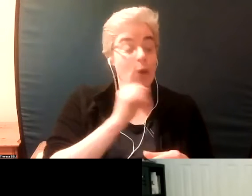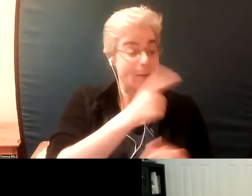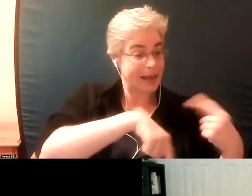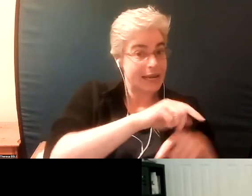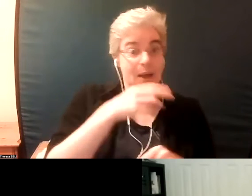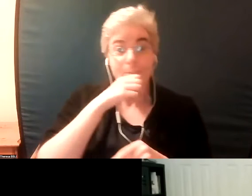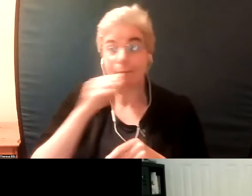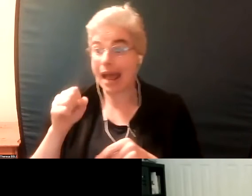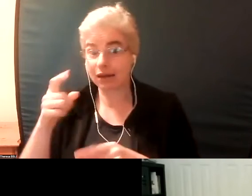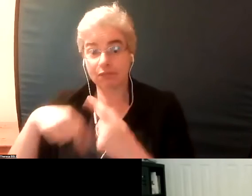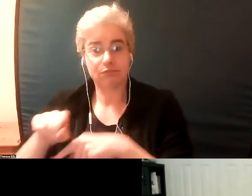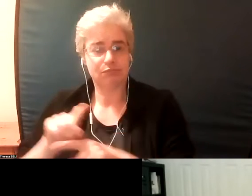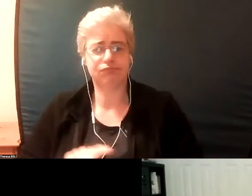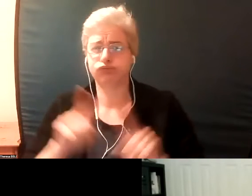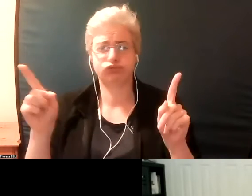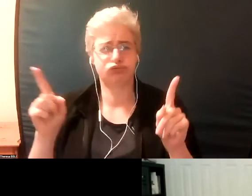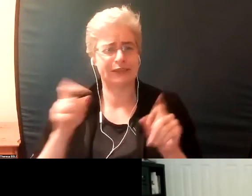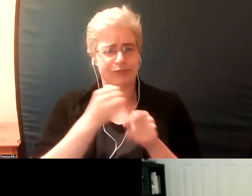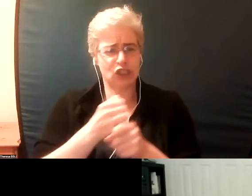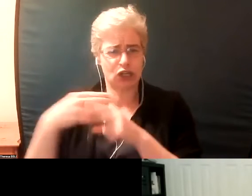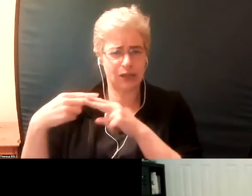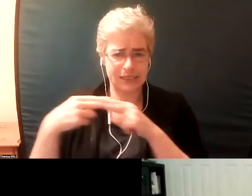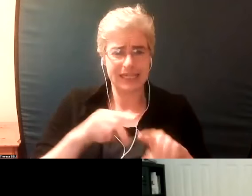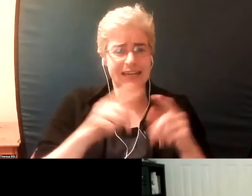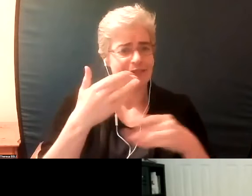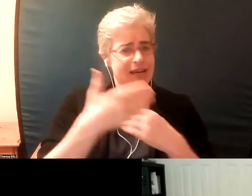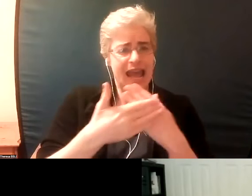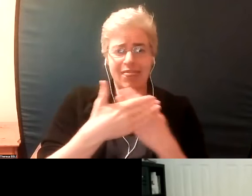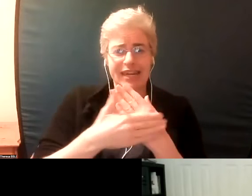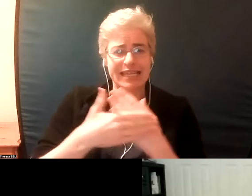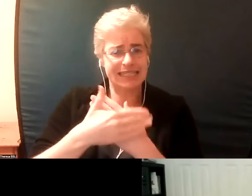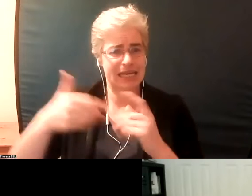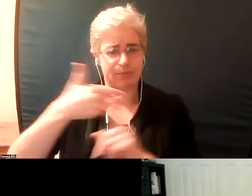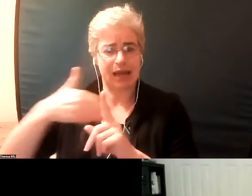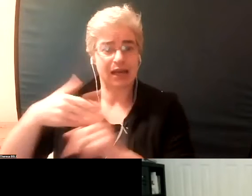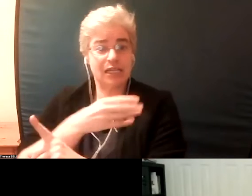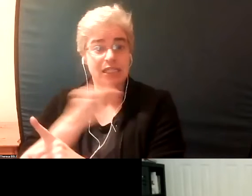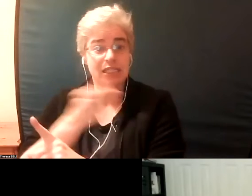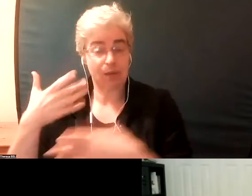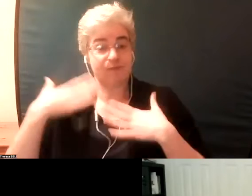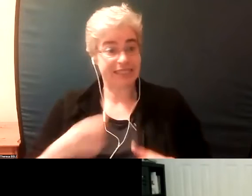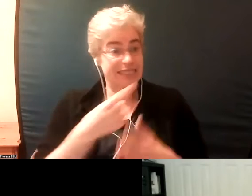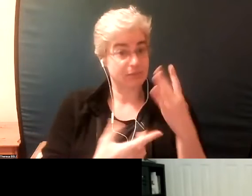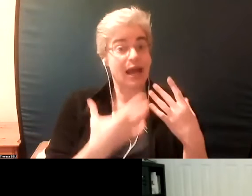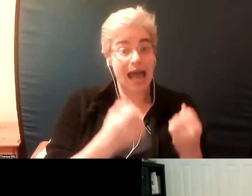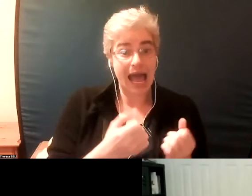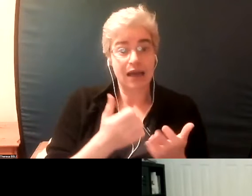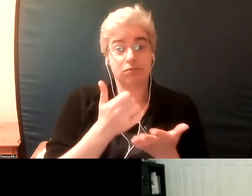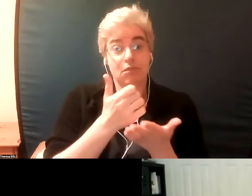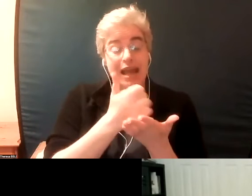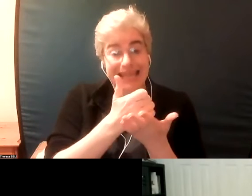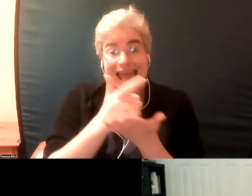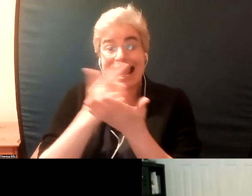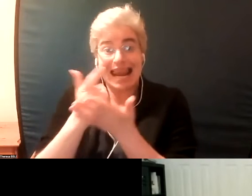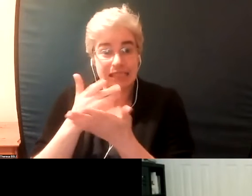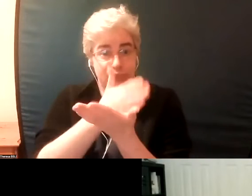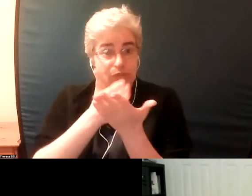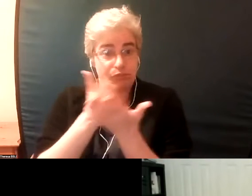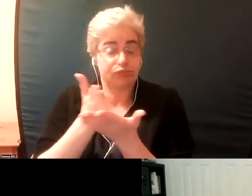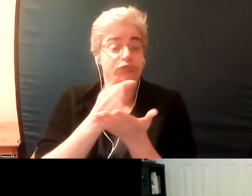completely different church traditions, different ethnicity. Some of us may be physically disabled, gay and lesbian, women and